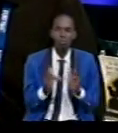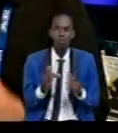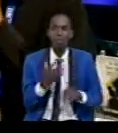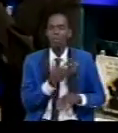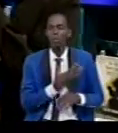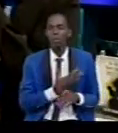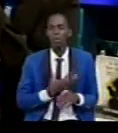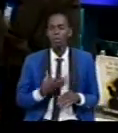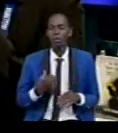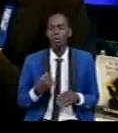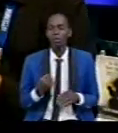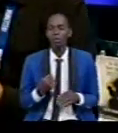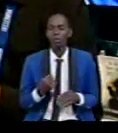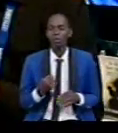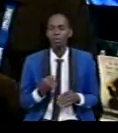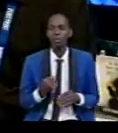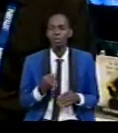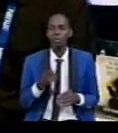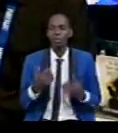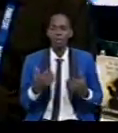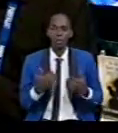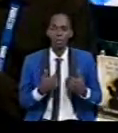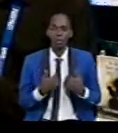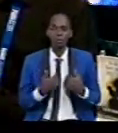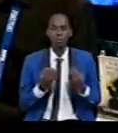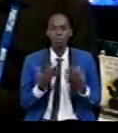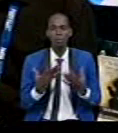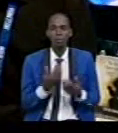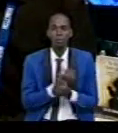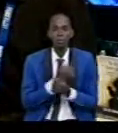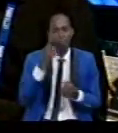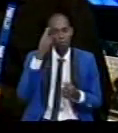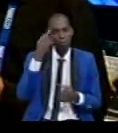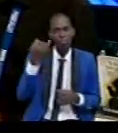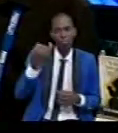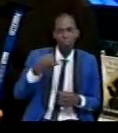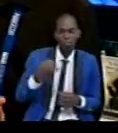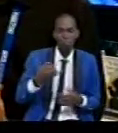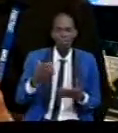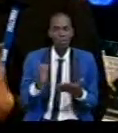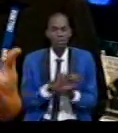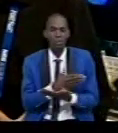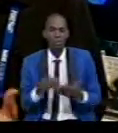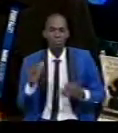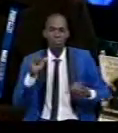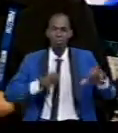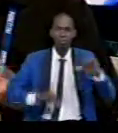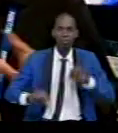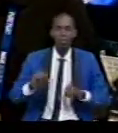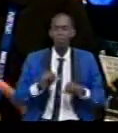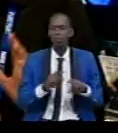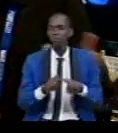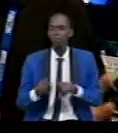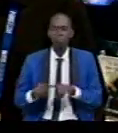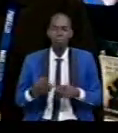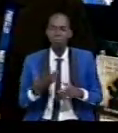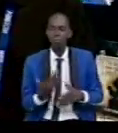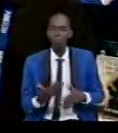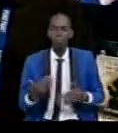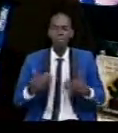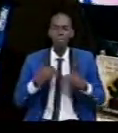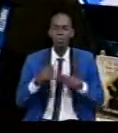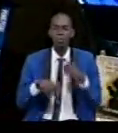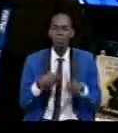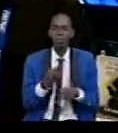back together. And I always had a love for the arts. Yep. Dancing, singing, acting, all those things. I love all kinds of